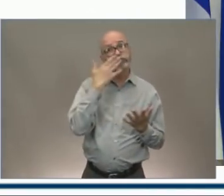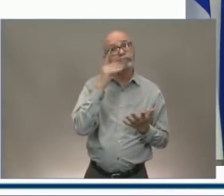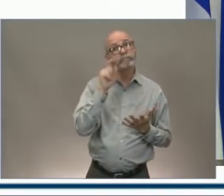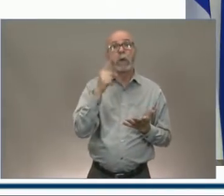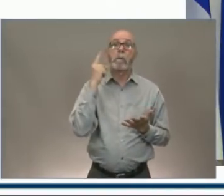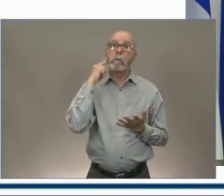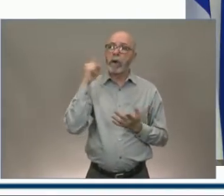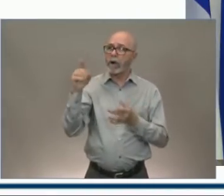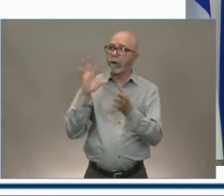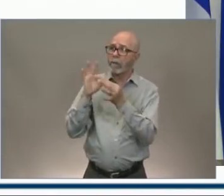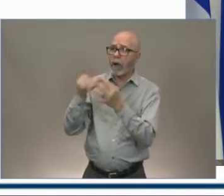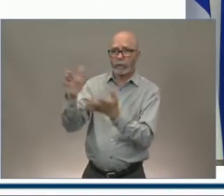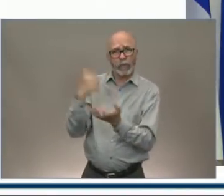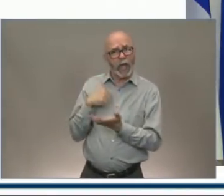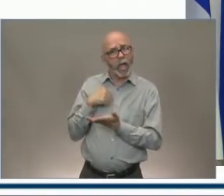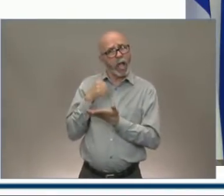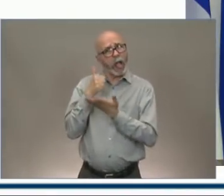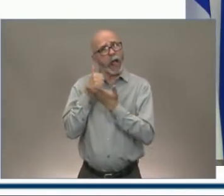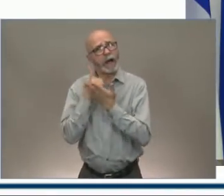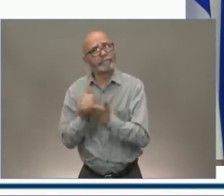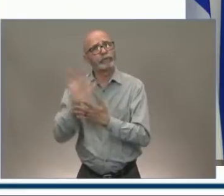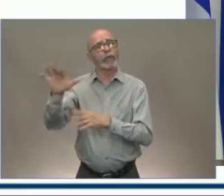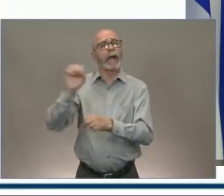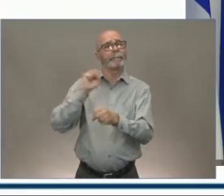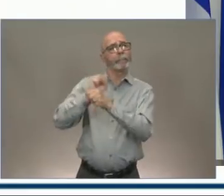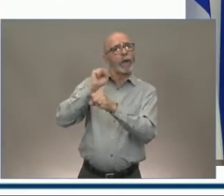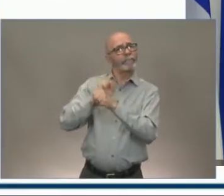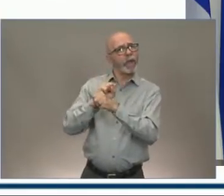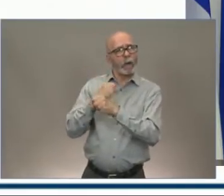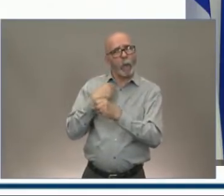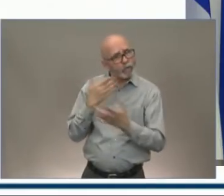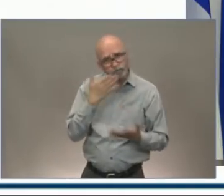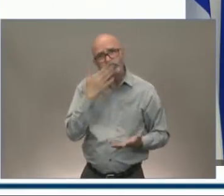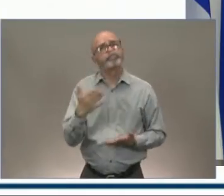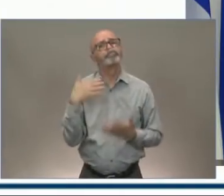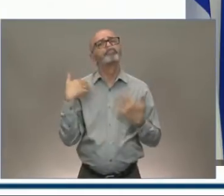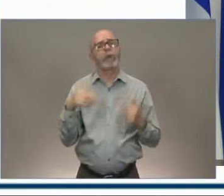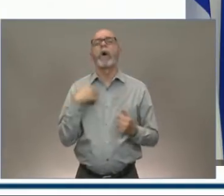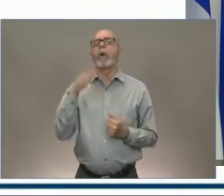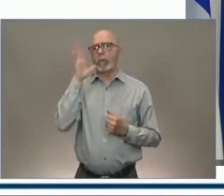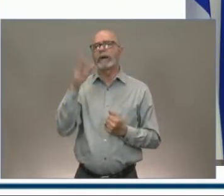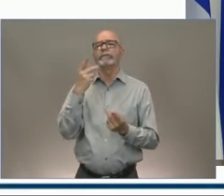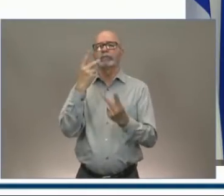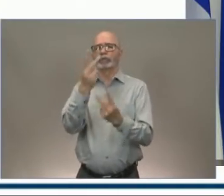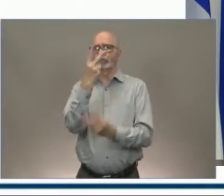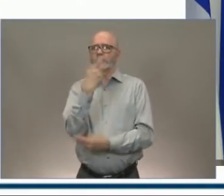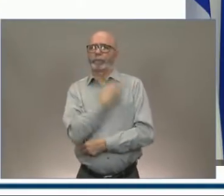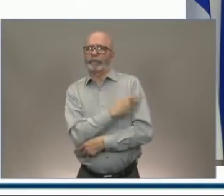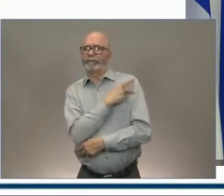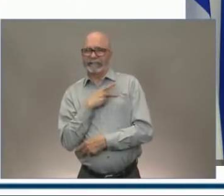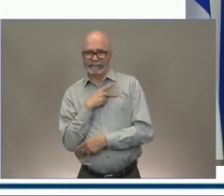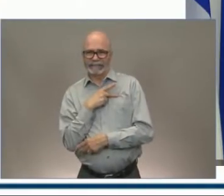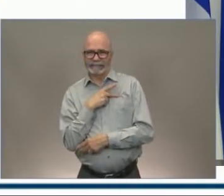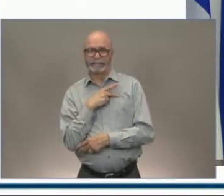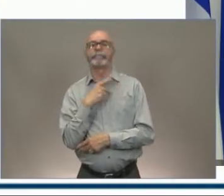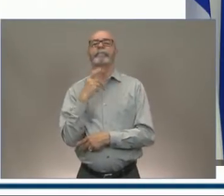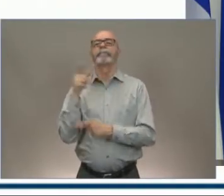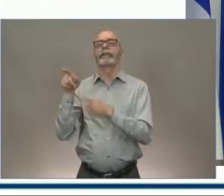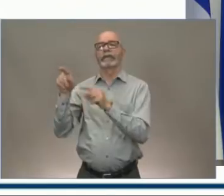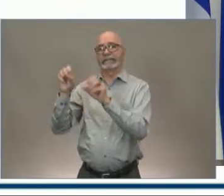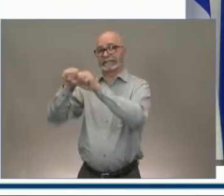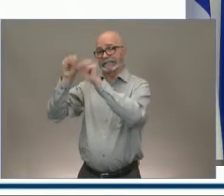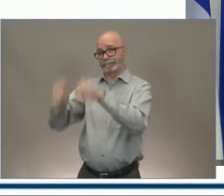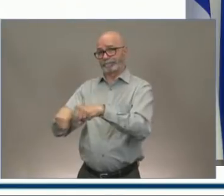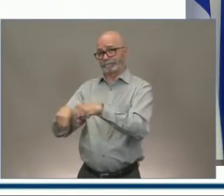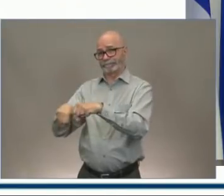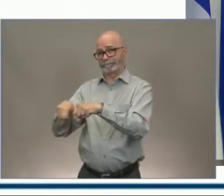employees. There are two provinces in the country that have a provincial mandated system where they provide 1 or